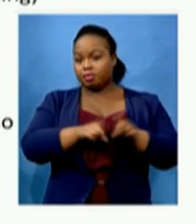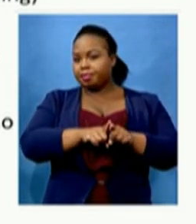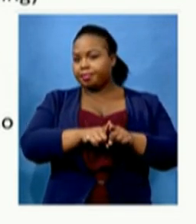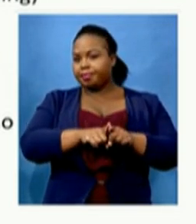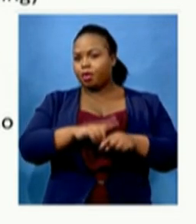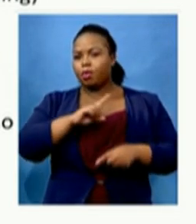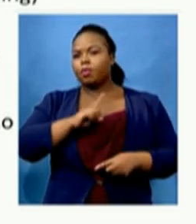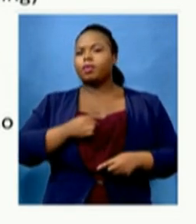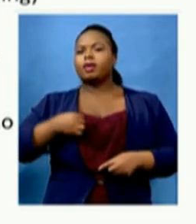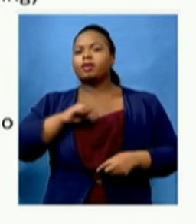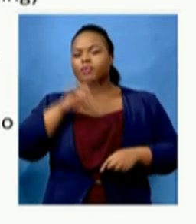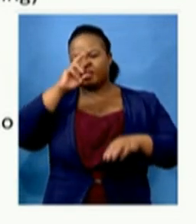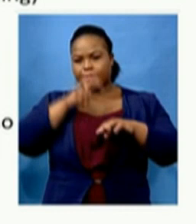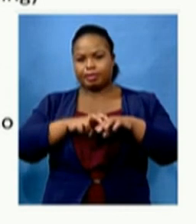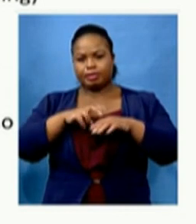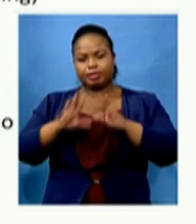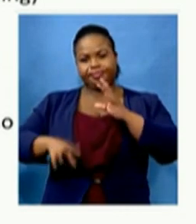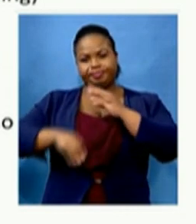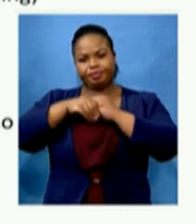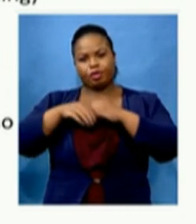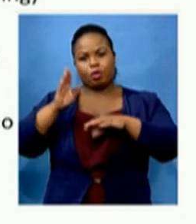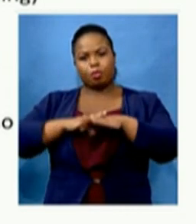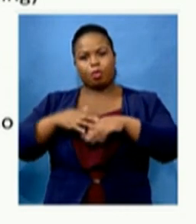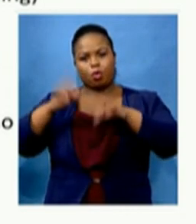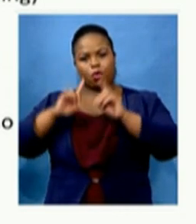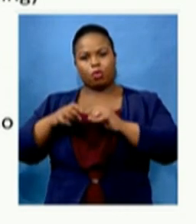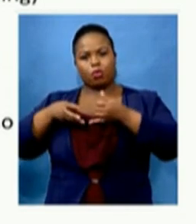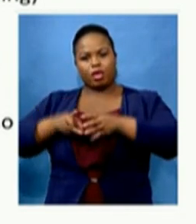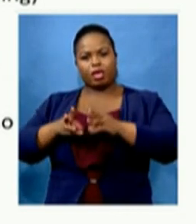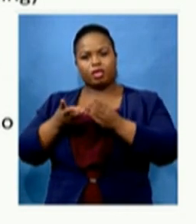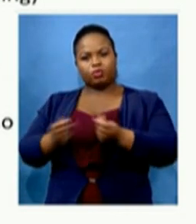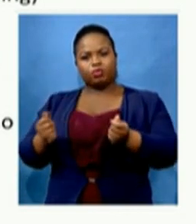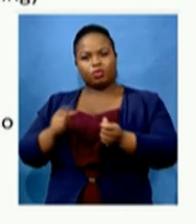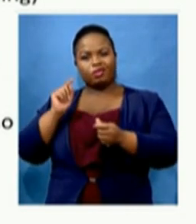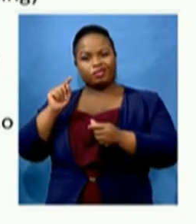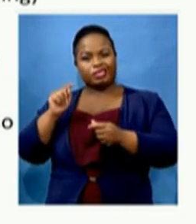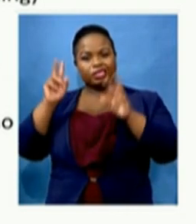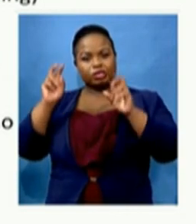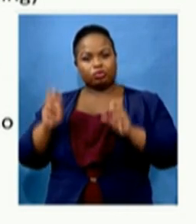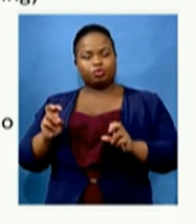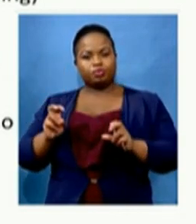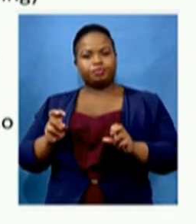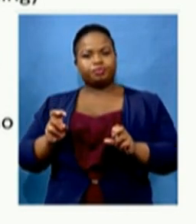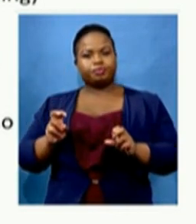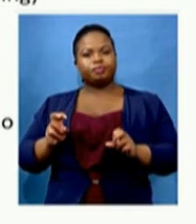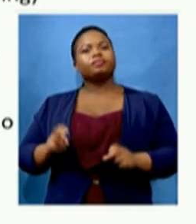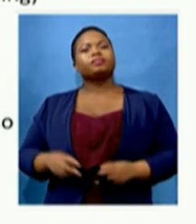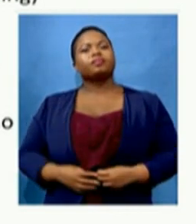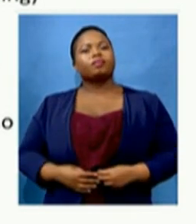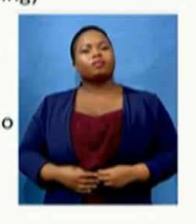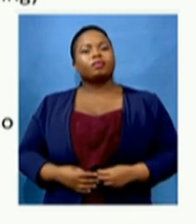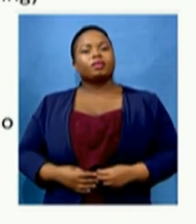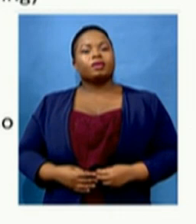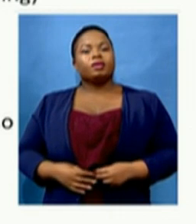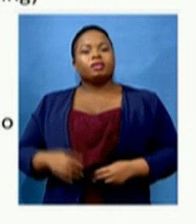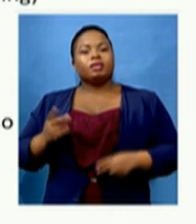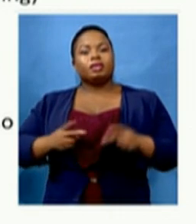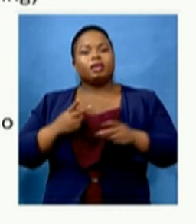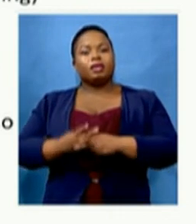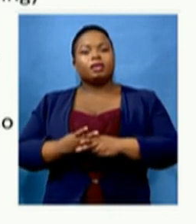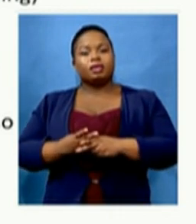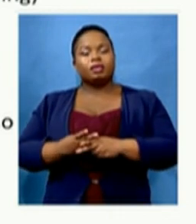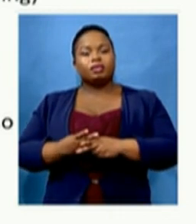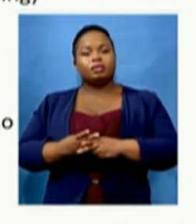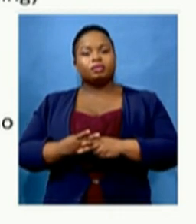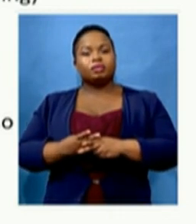resolution in order to do that. And a spatial model with additional granularity is forthcoming. There, I think, will be